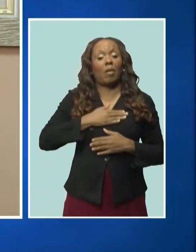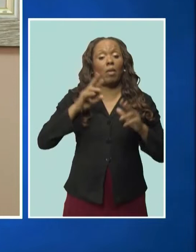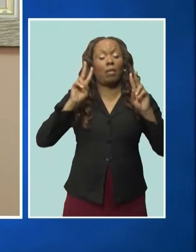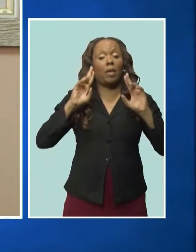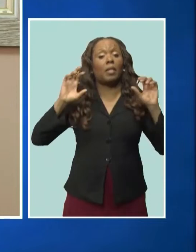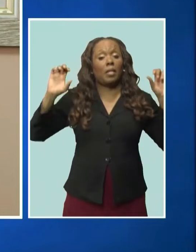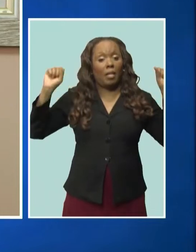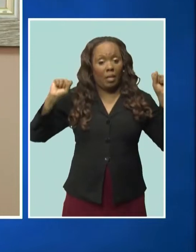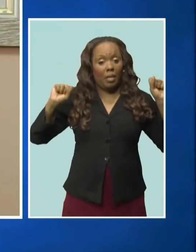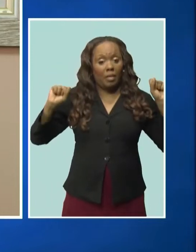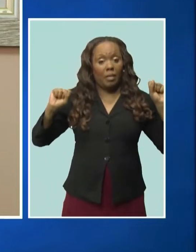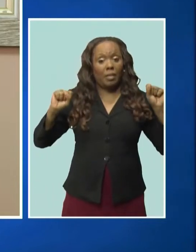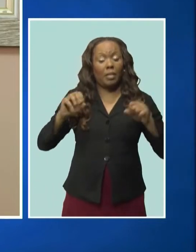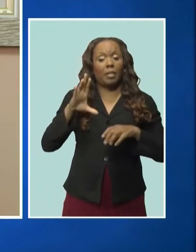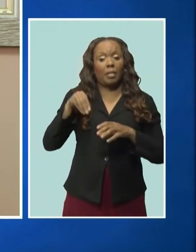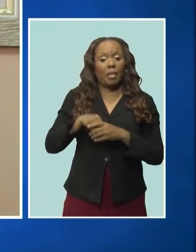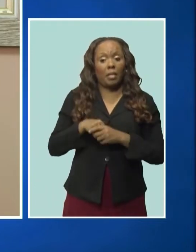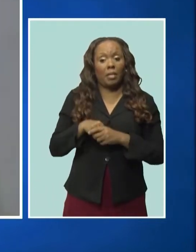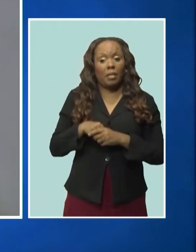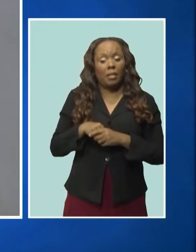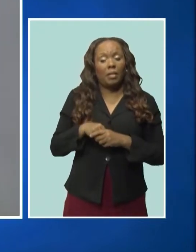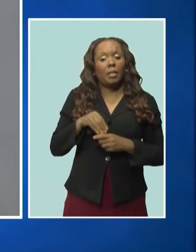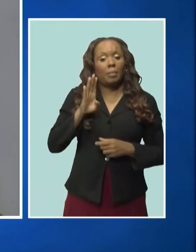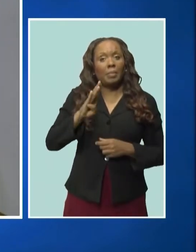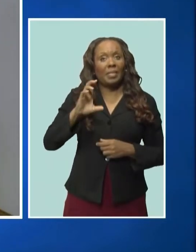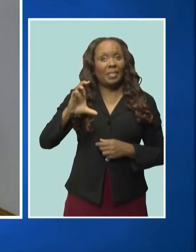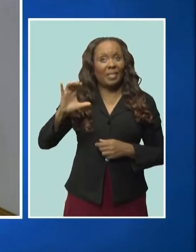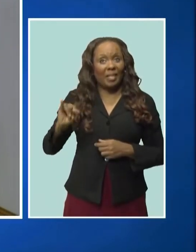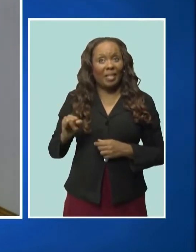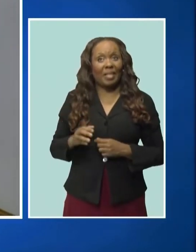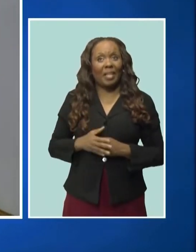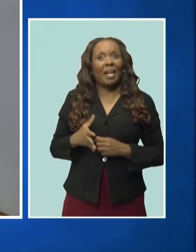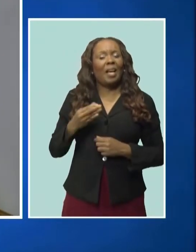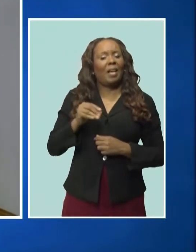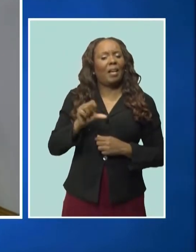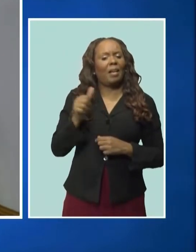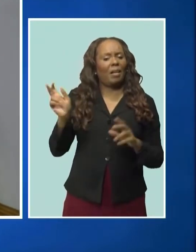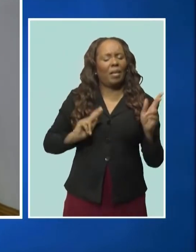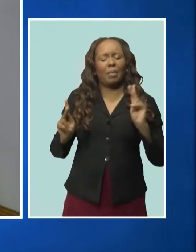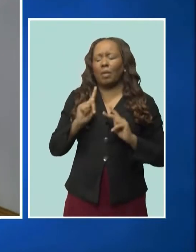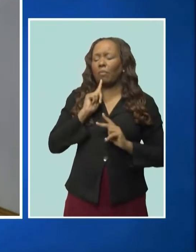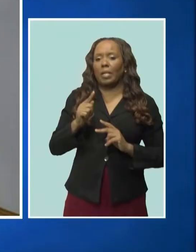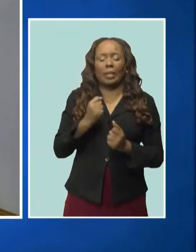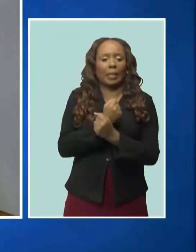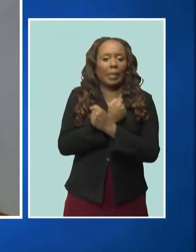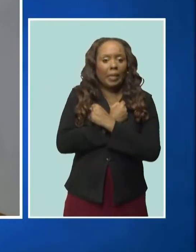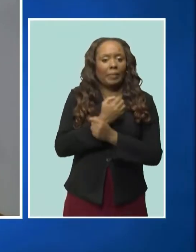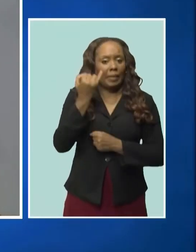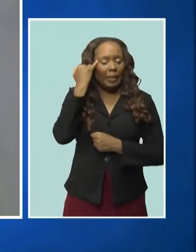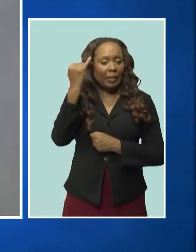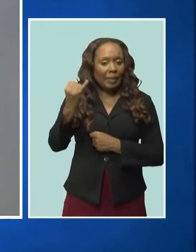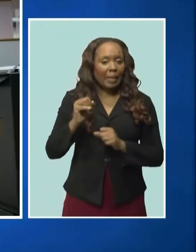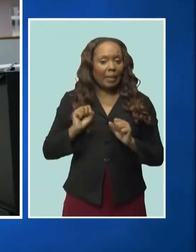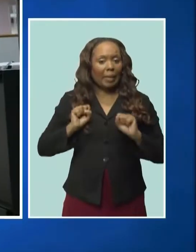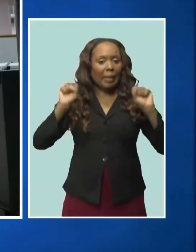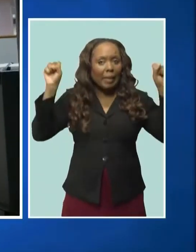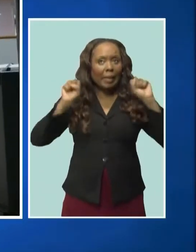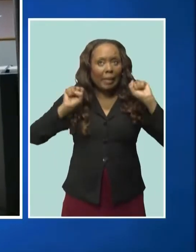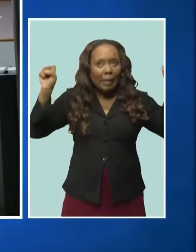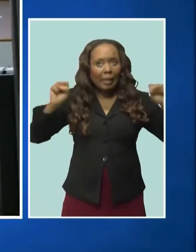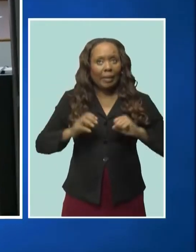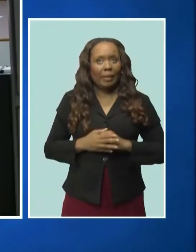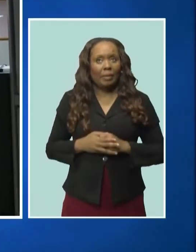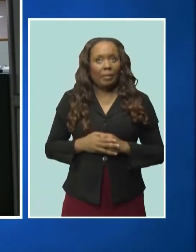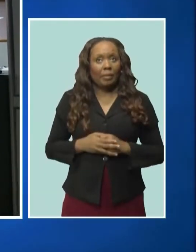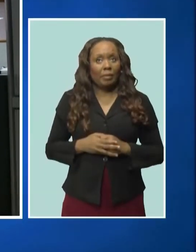Chamber of Commerce, and he's had conversations with other members of the Chamber who've loved this initiative. So would we love to see this